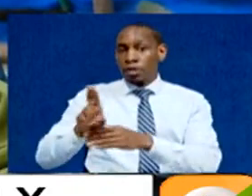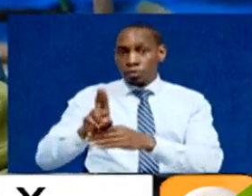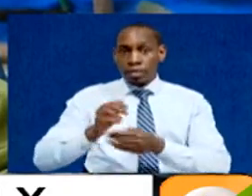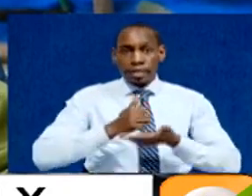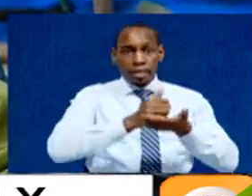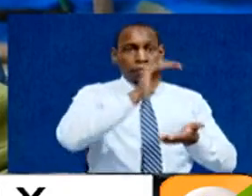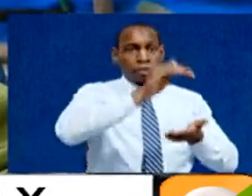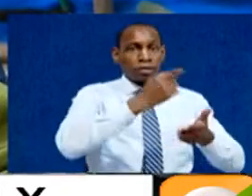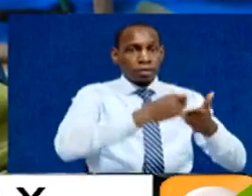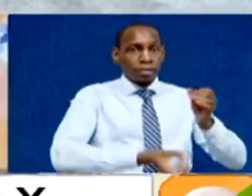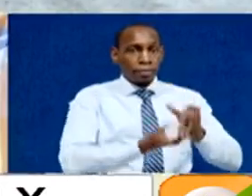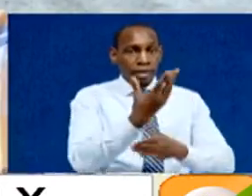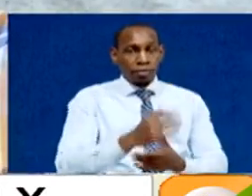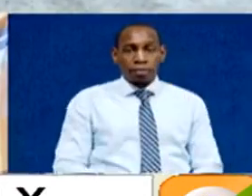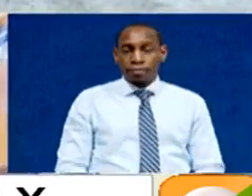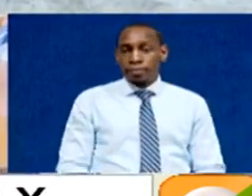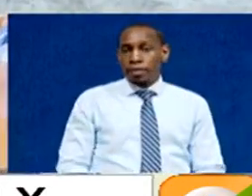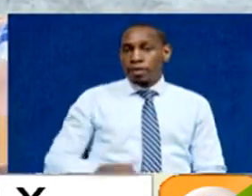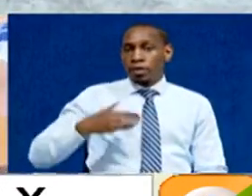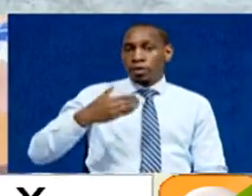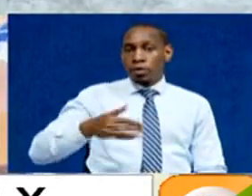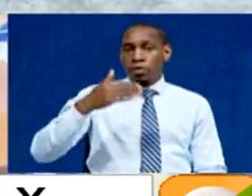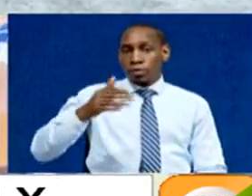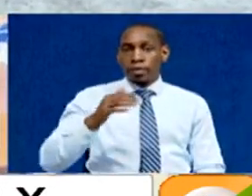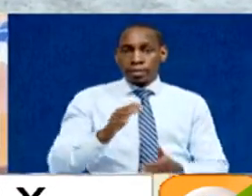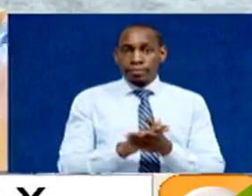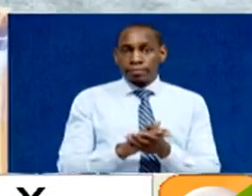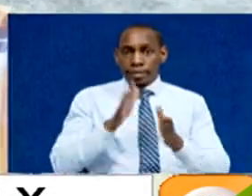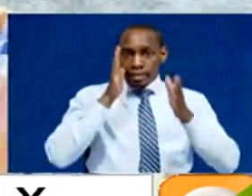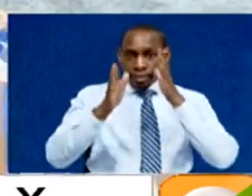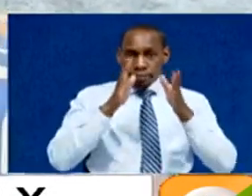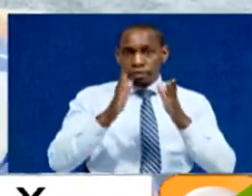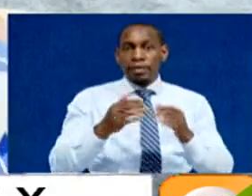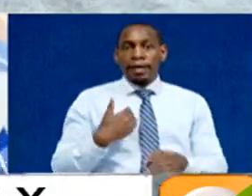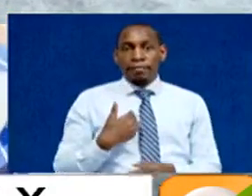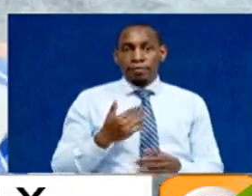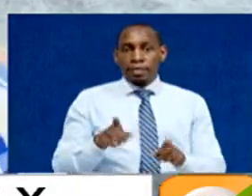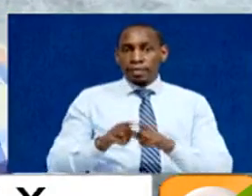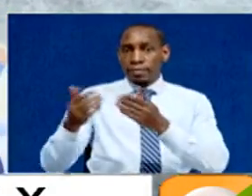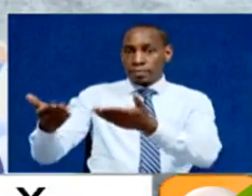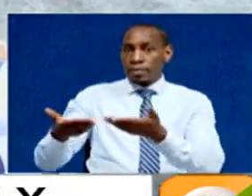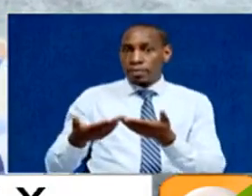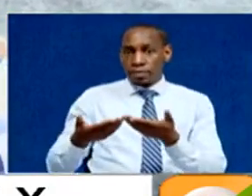to help cut on their cost of production. We always have invasion of rats, which are attracted